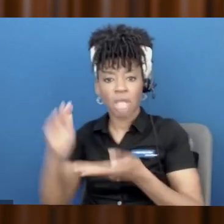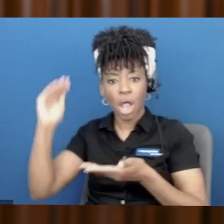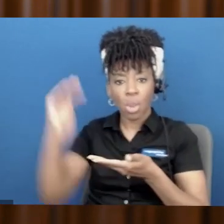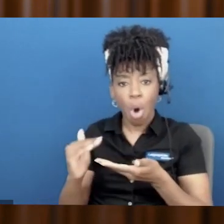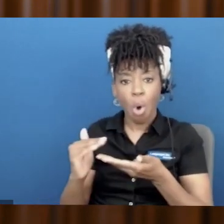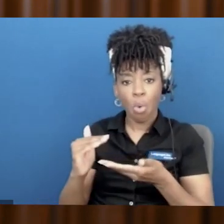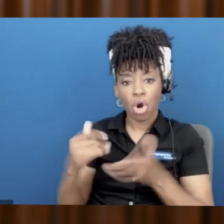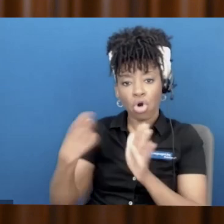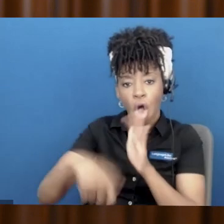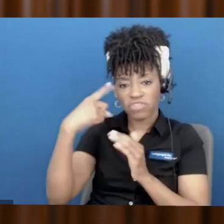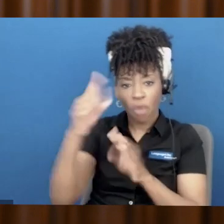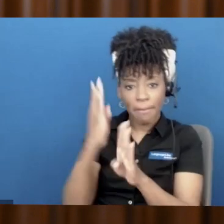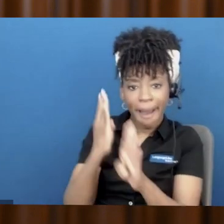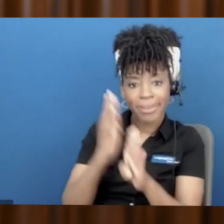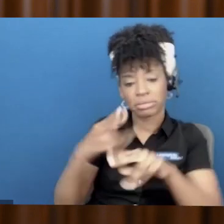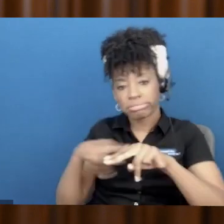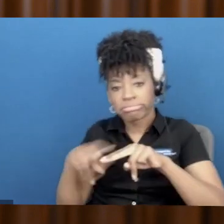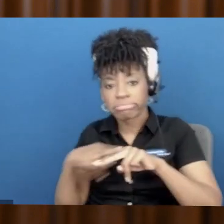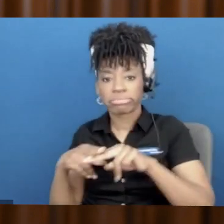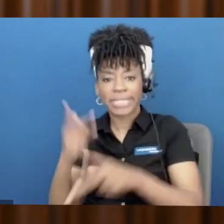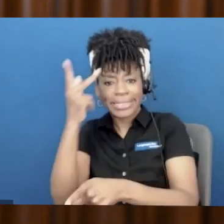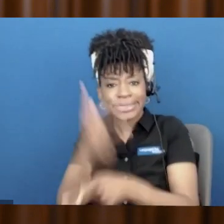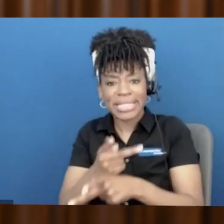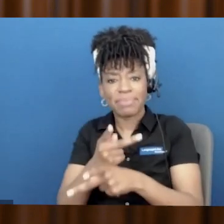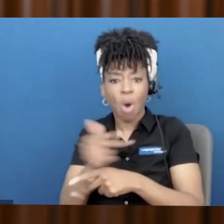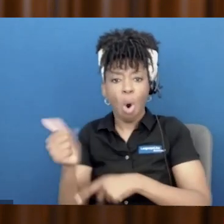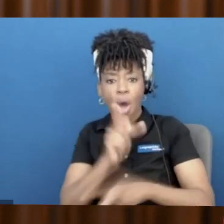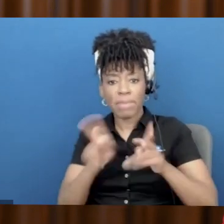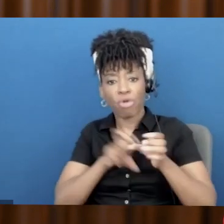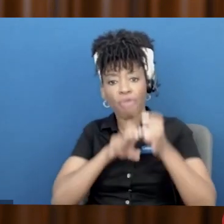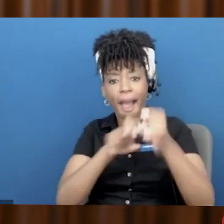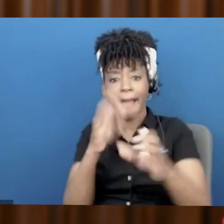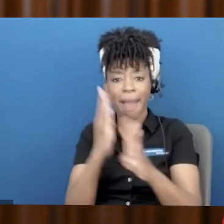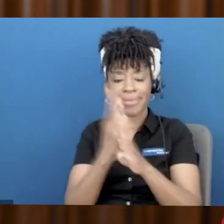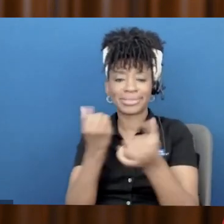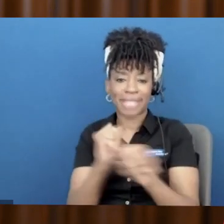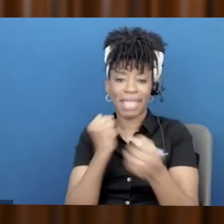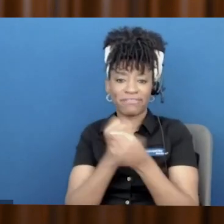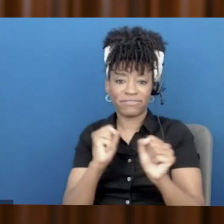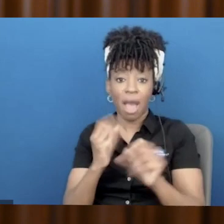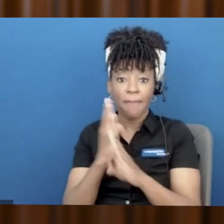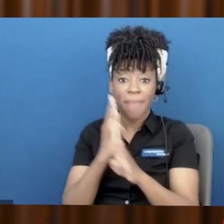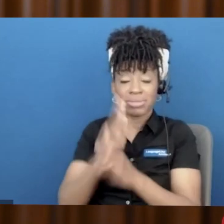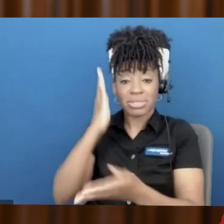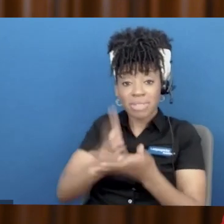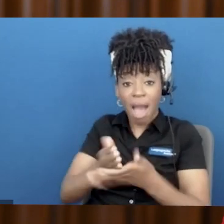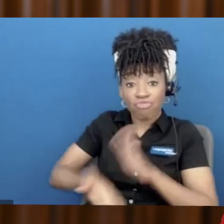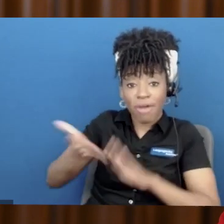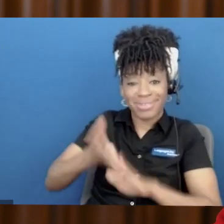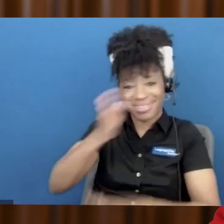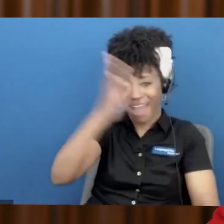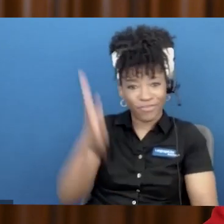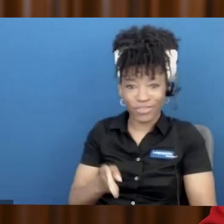took steps to keep drivers and passengers safe. The buses never stopped running, thanks to our dedicated Teamster drivers. And